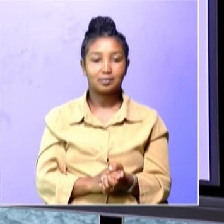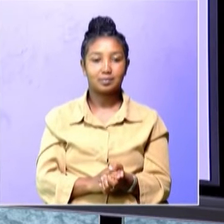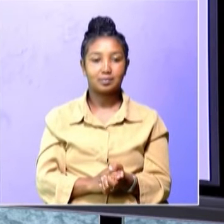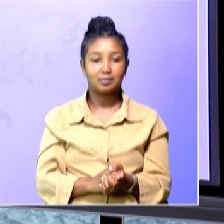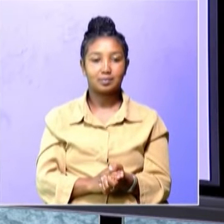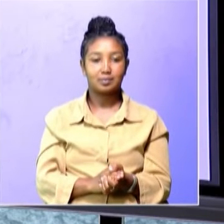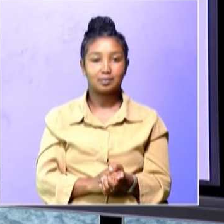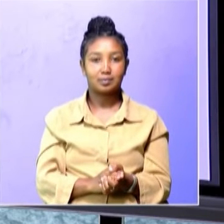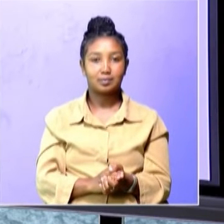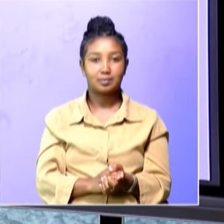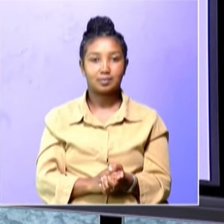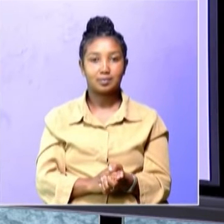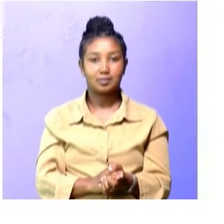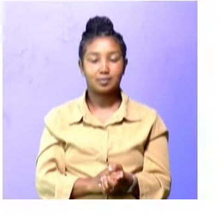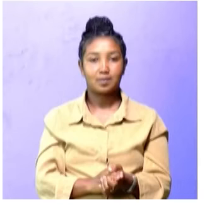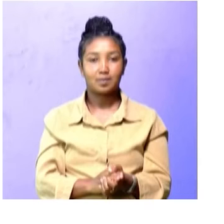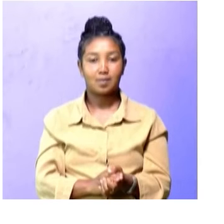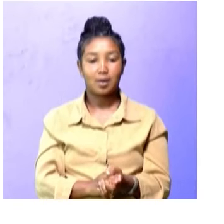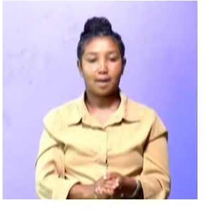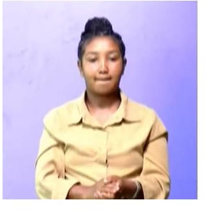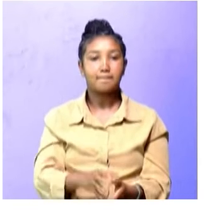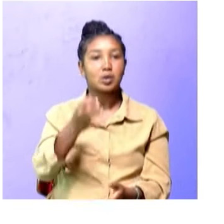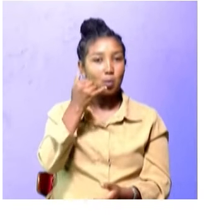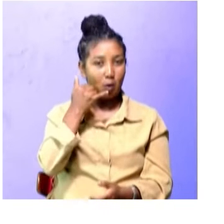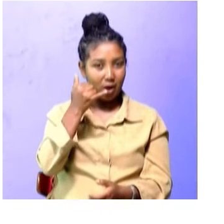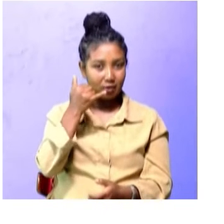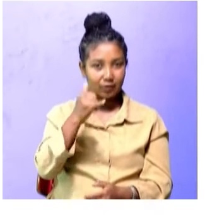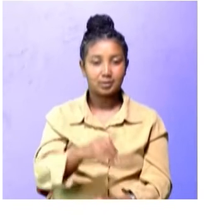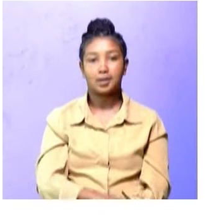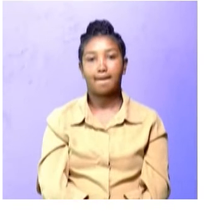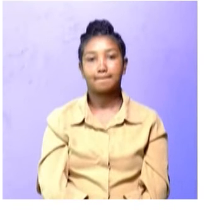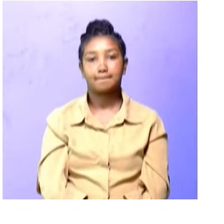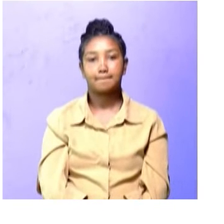today's topic. Yeah? Mobile phones.